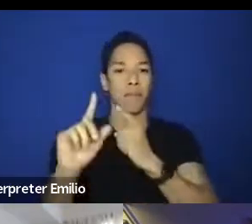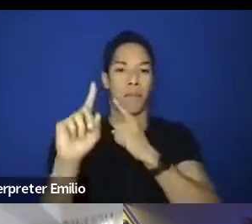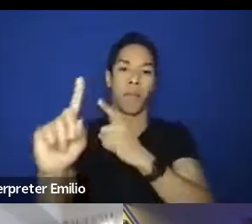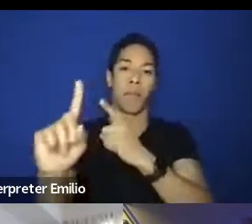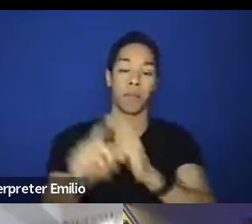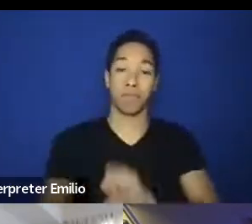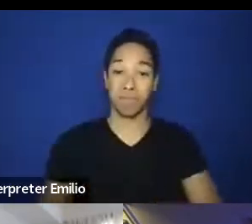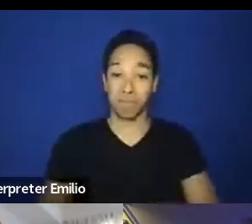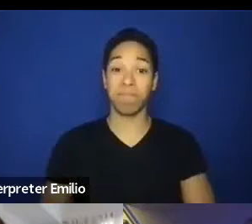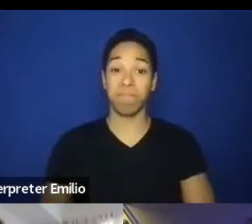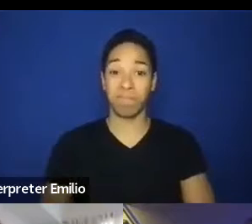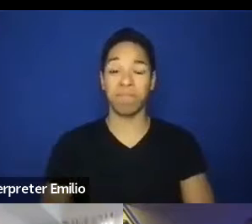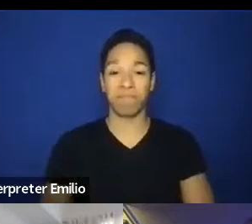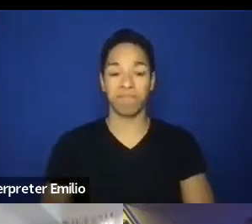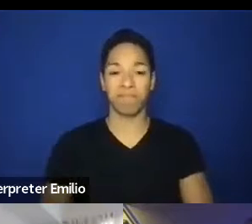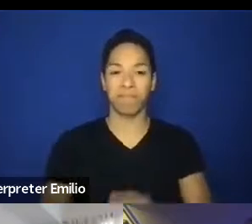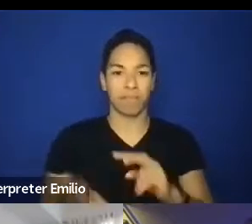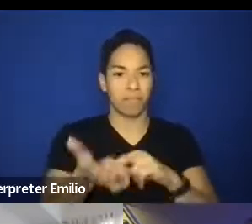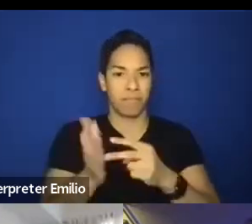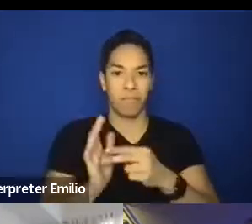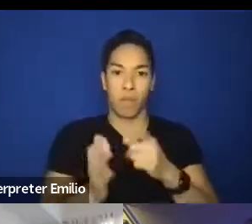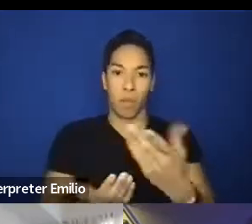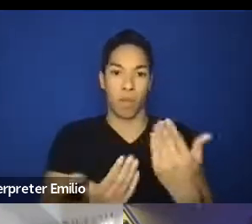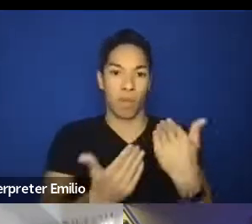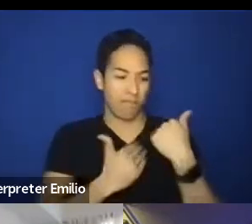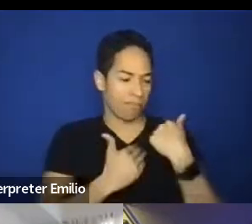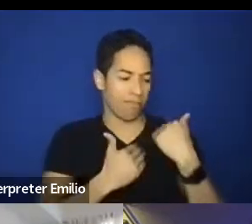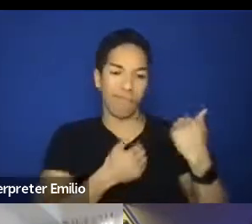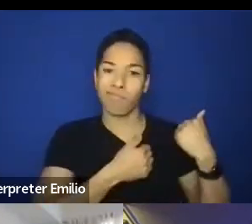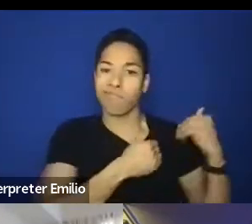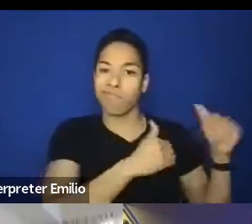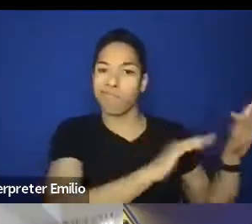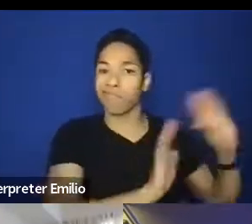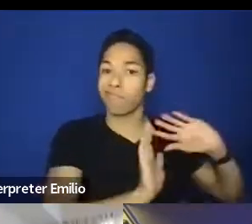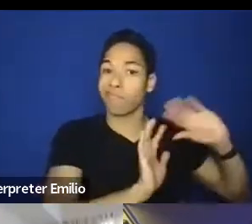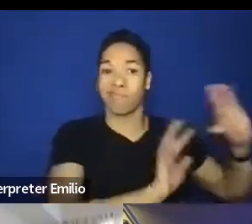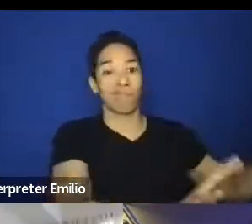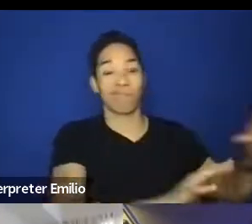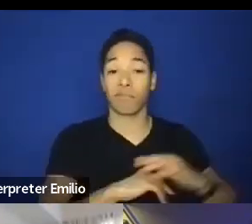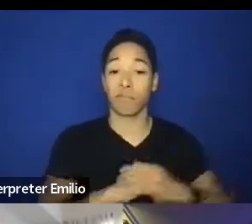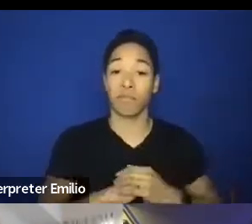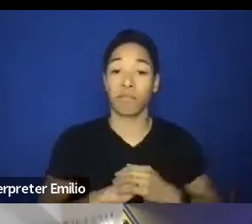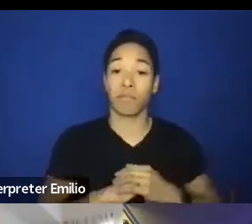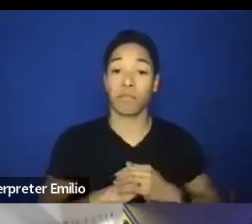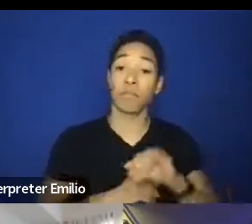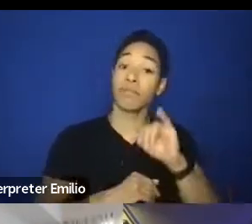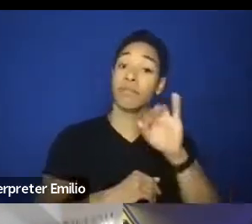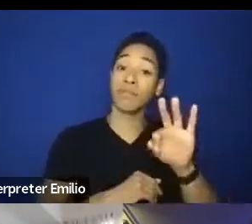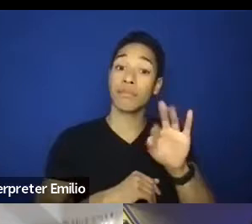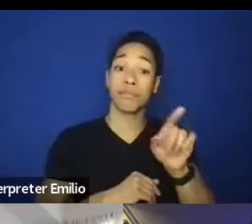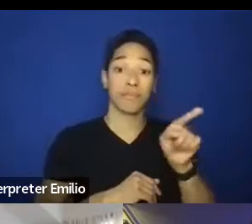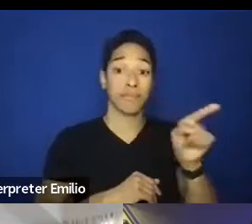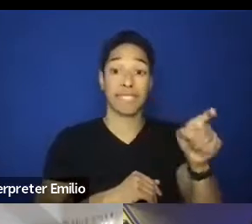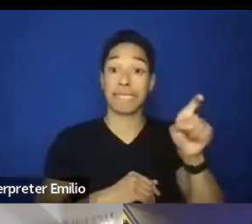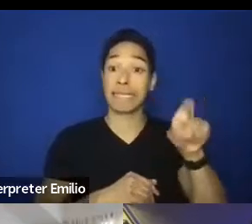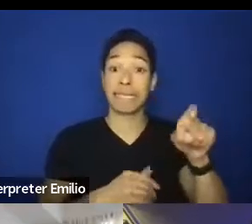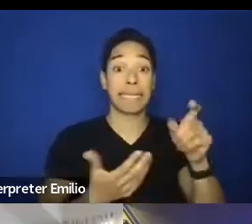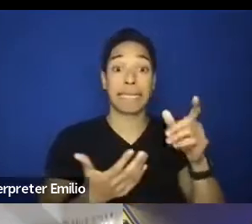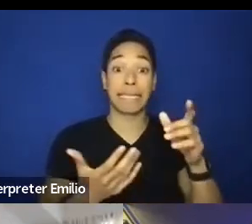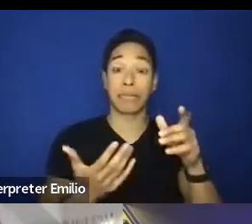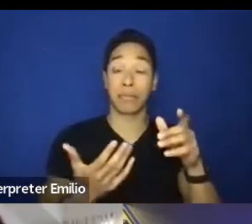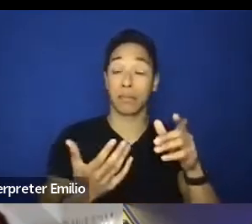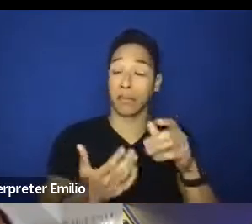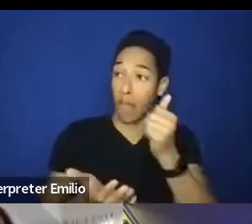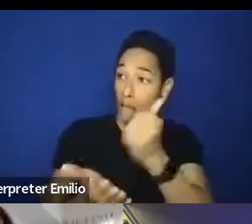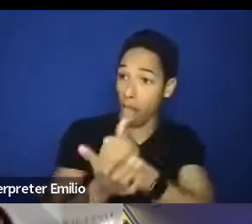right? Take it off of yourself. Yeah. If this person needs, to Ben's point, if this person needs a door